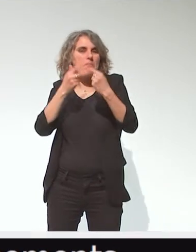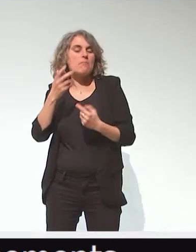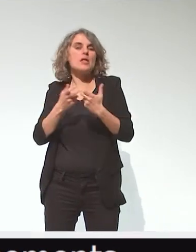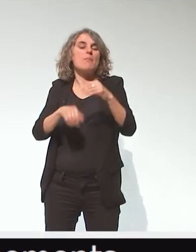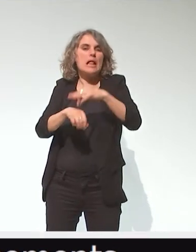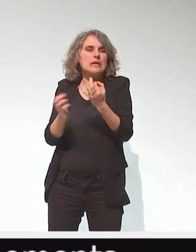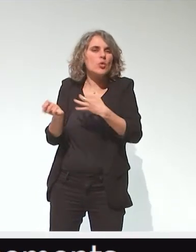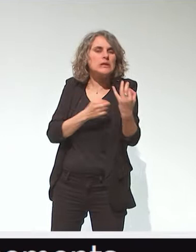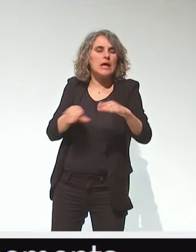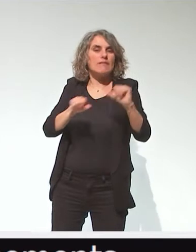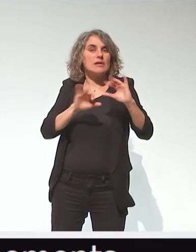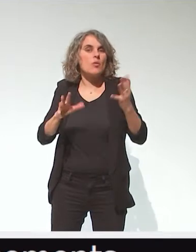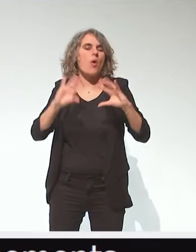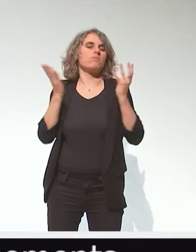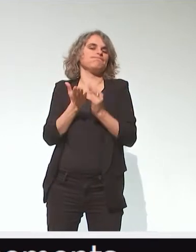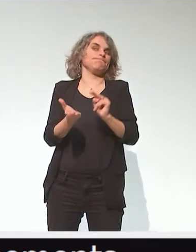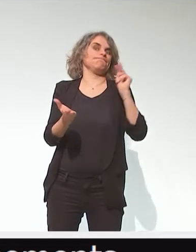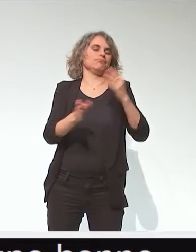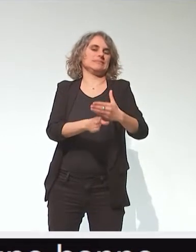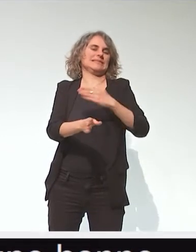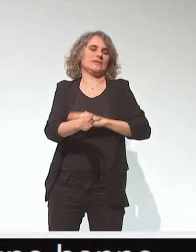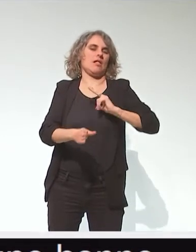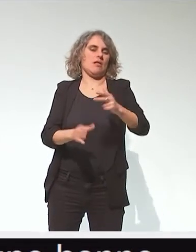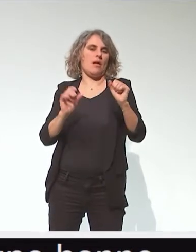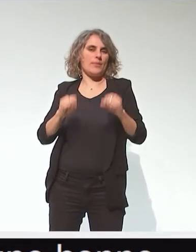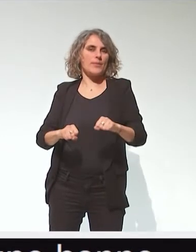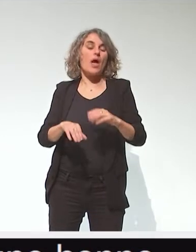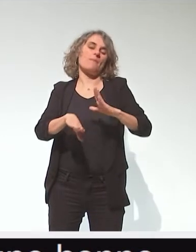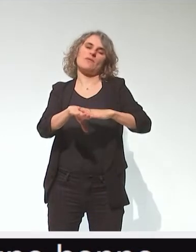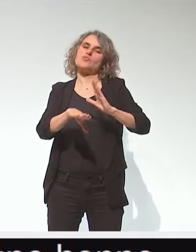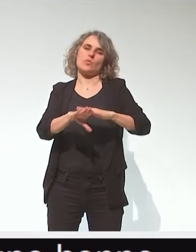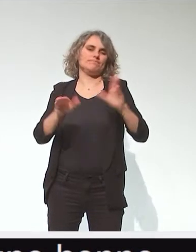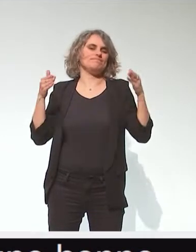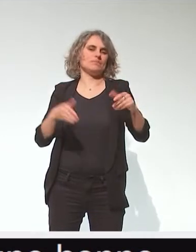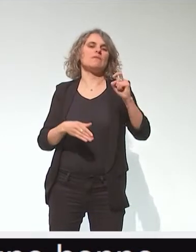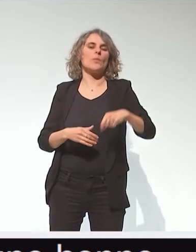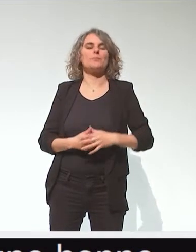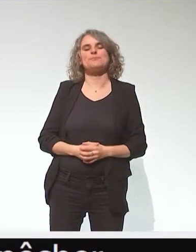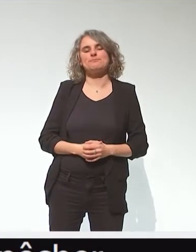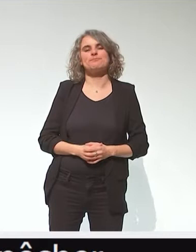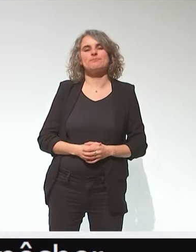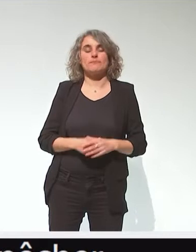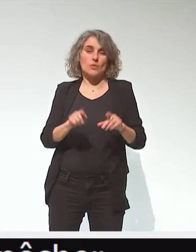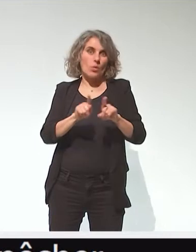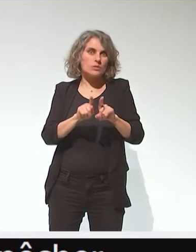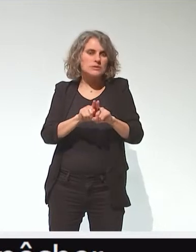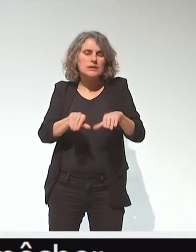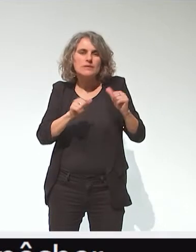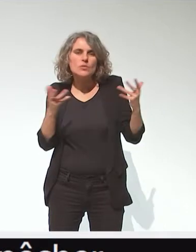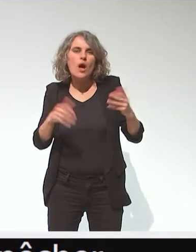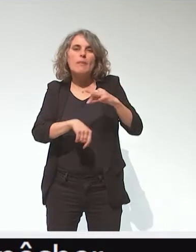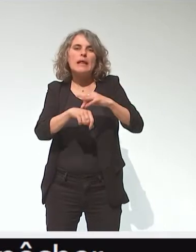of acquiring disabilities with a view of frequent chronic diseases. This is one of the elements where we